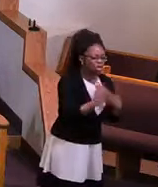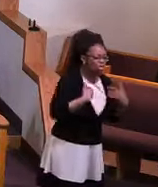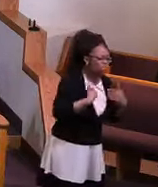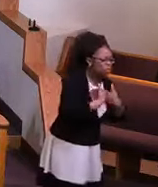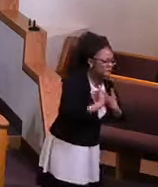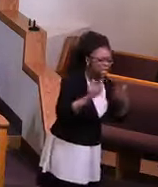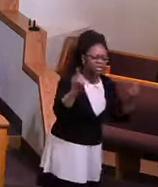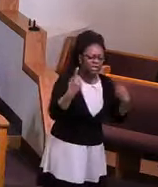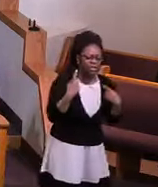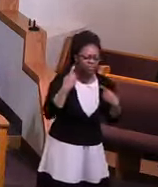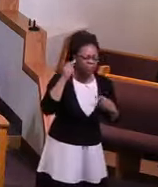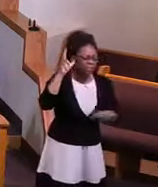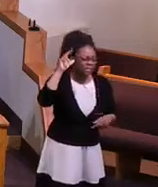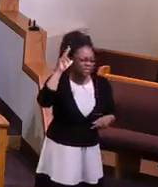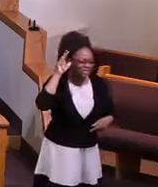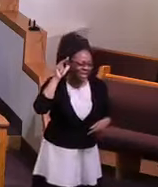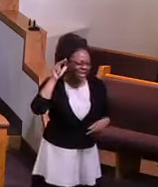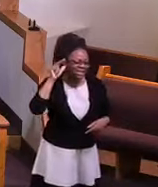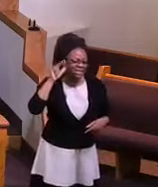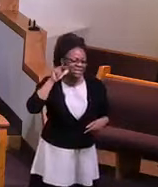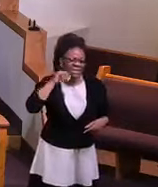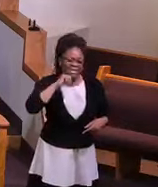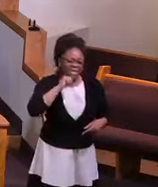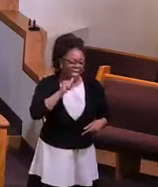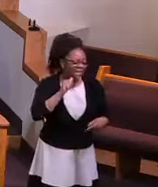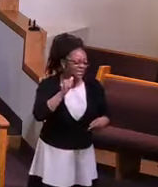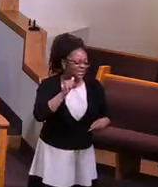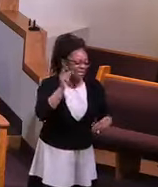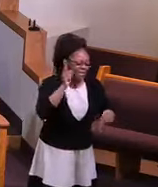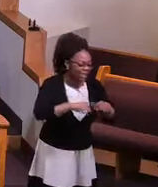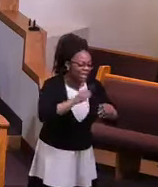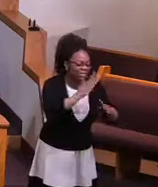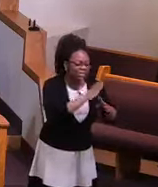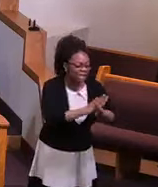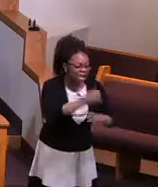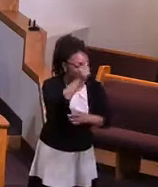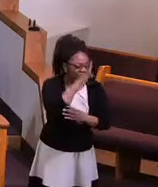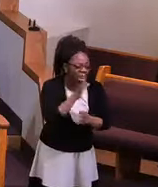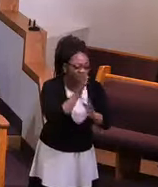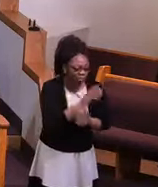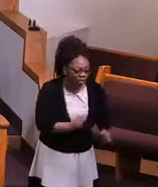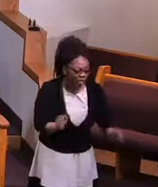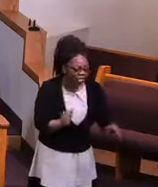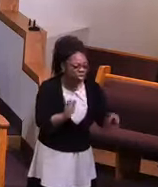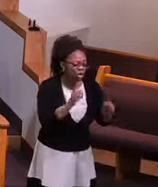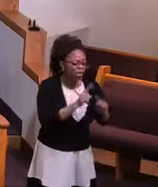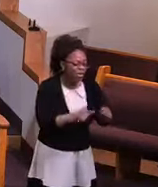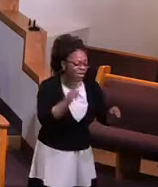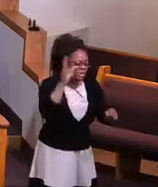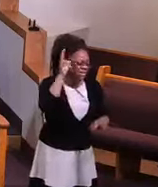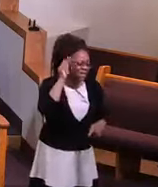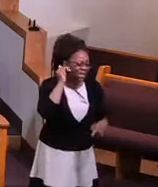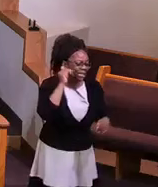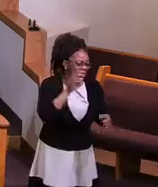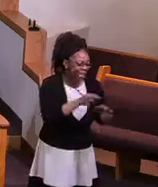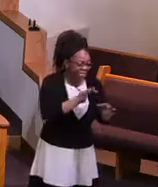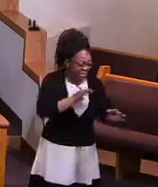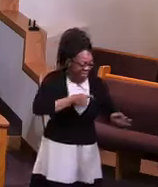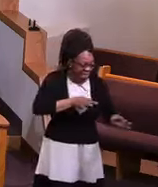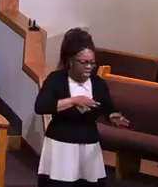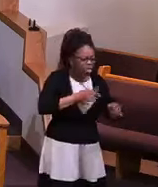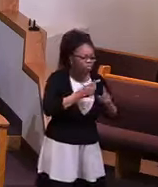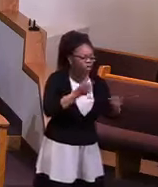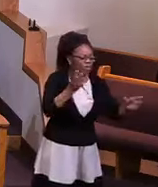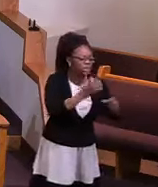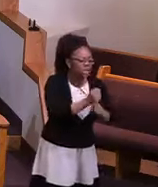you. Satan can't stop God from blessing you, but Satan can delay you from getting your blessing. And a lot of us are not blessed,